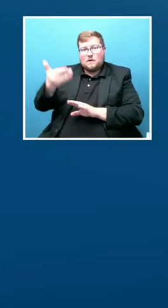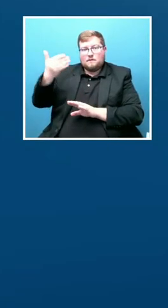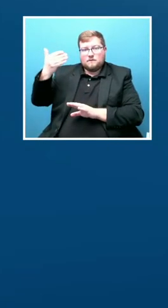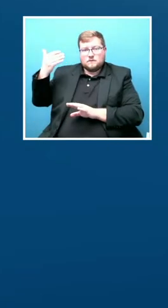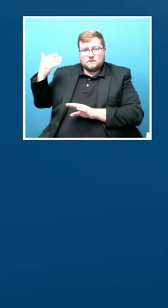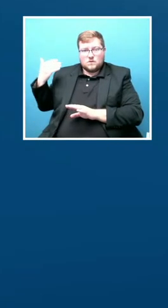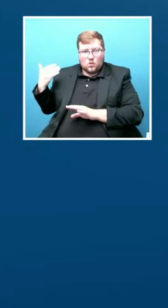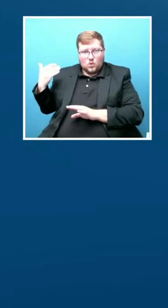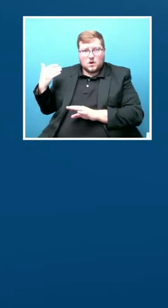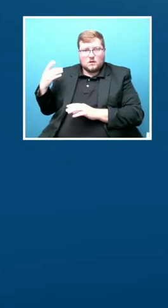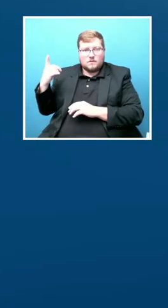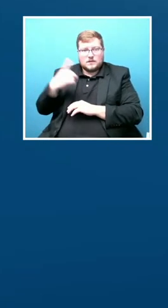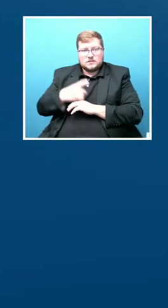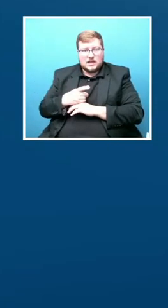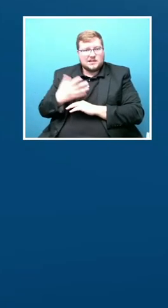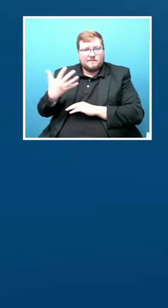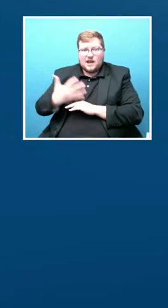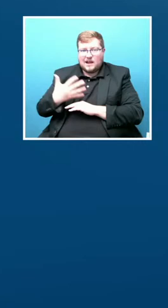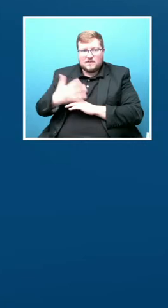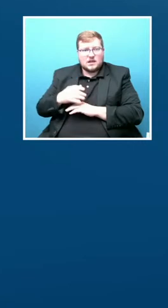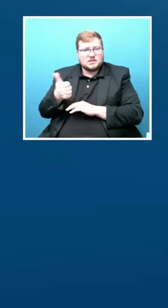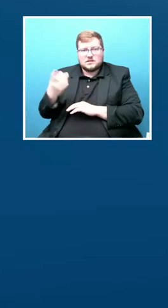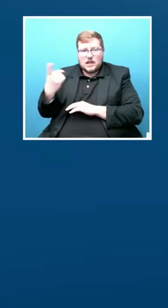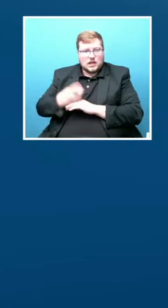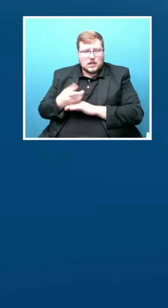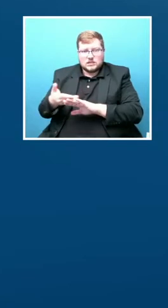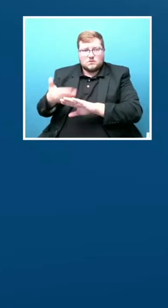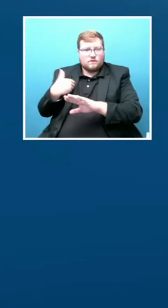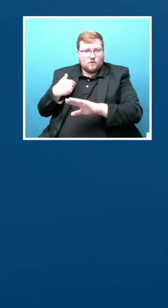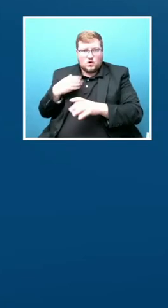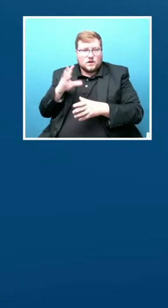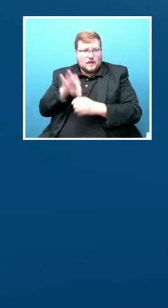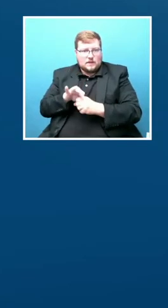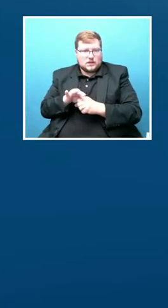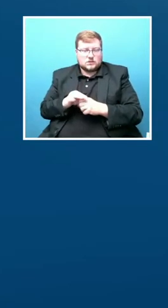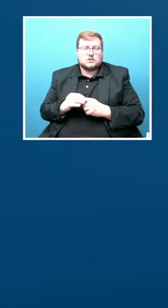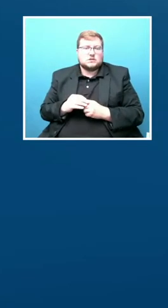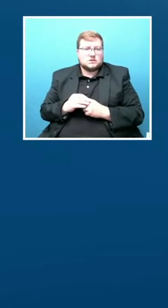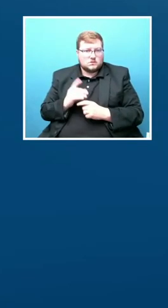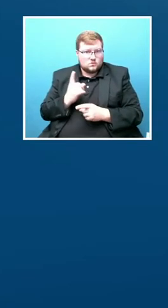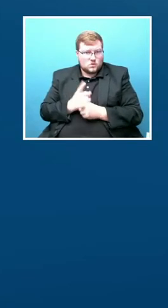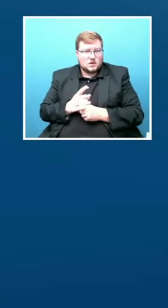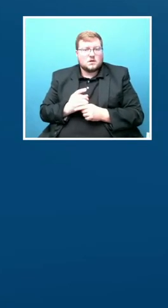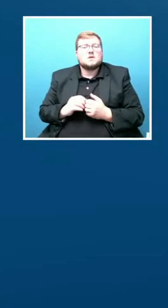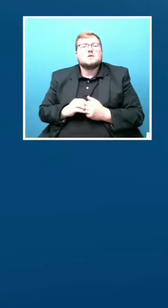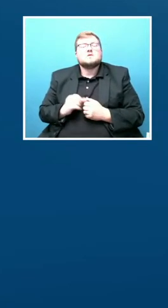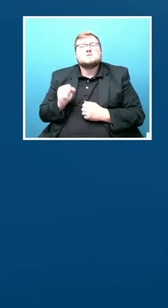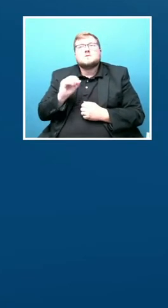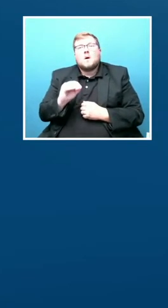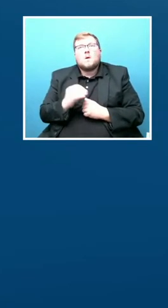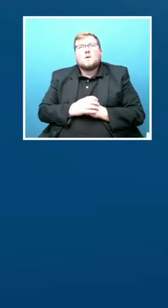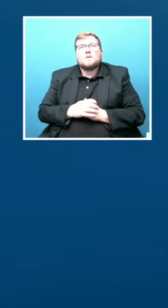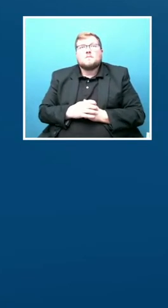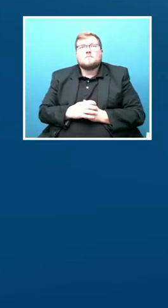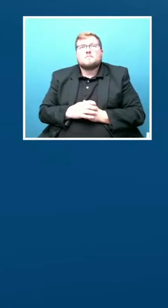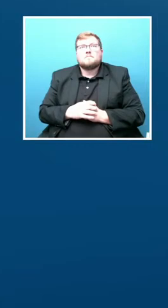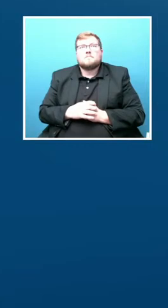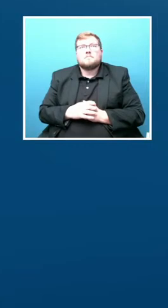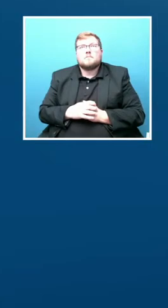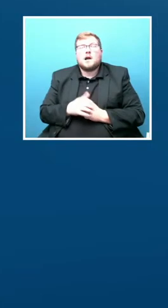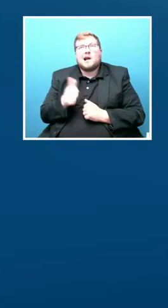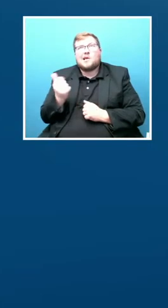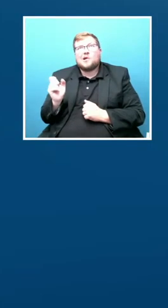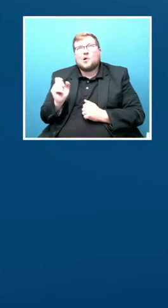or 5 days or 10 days before the election. So I guess that question, if I